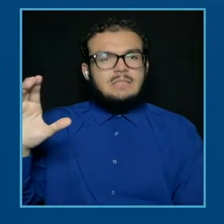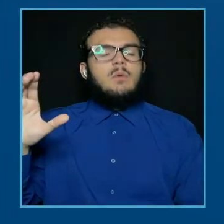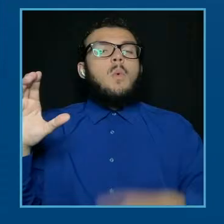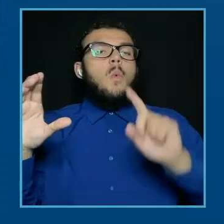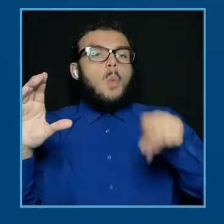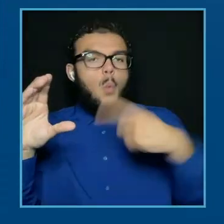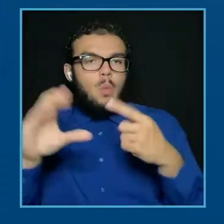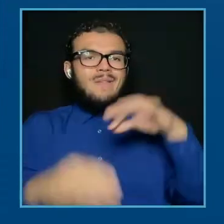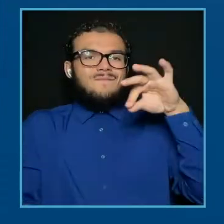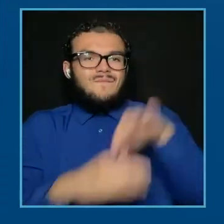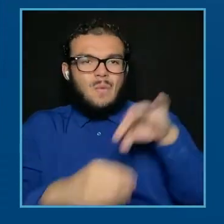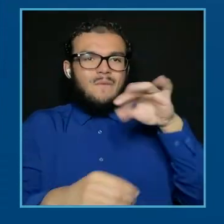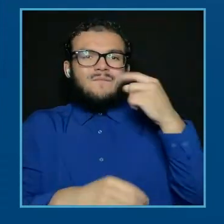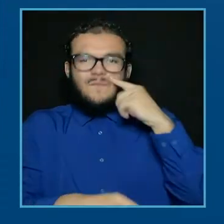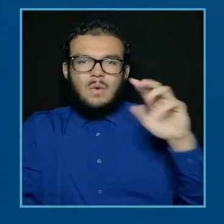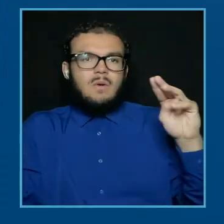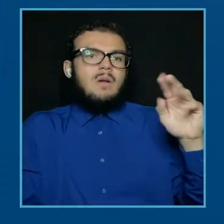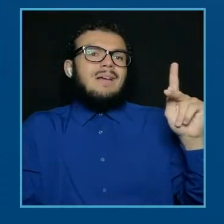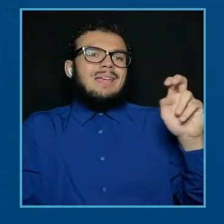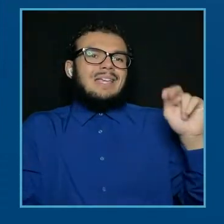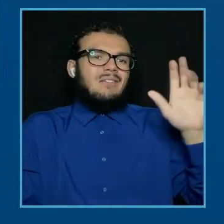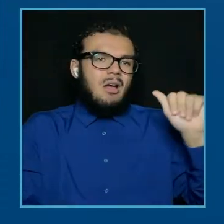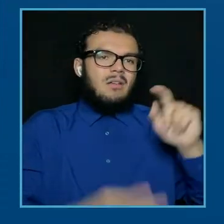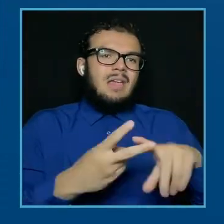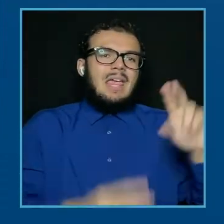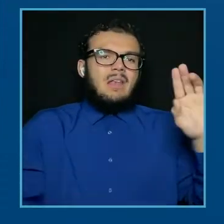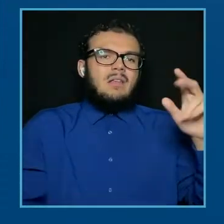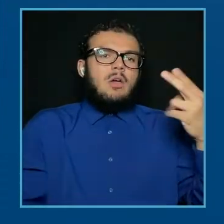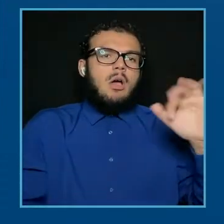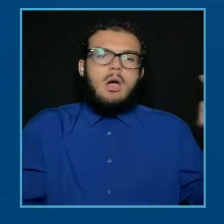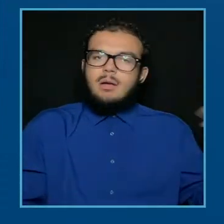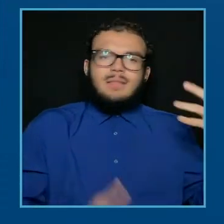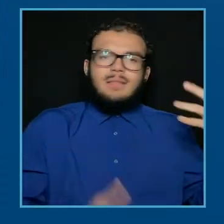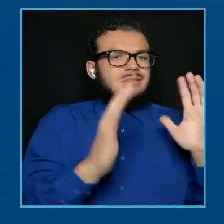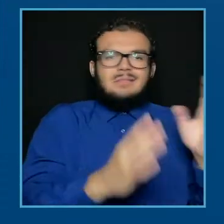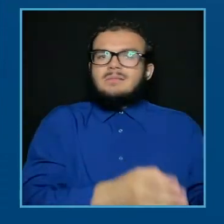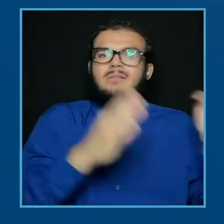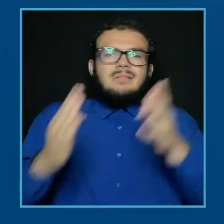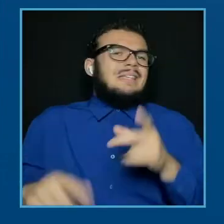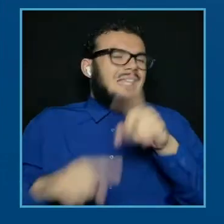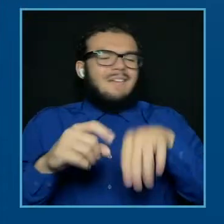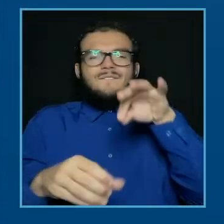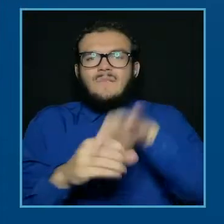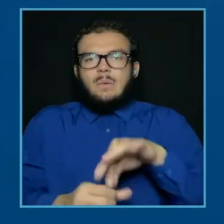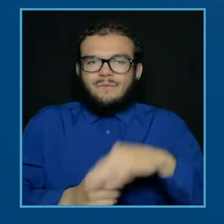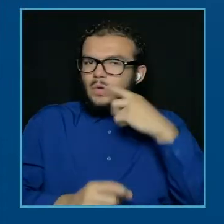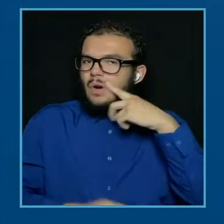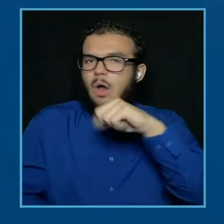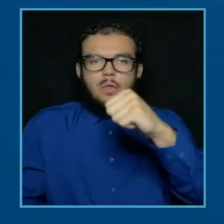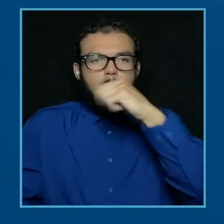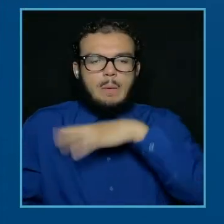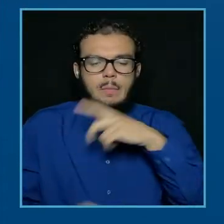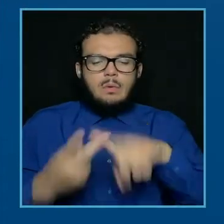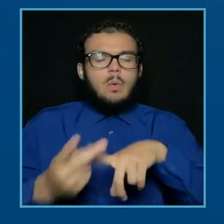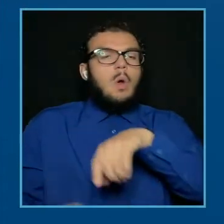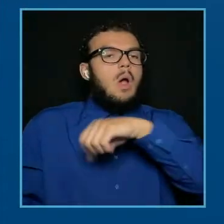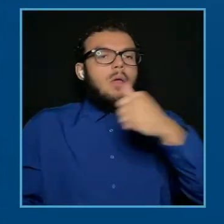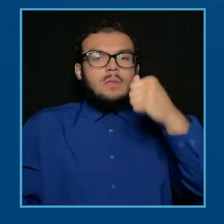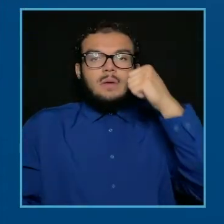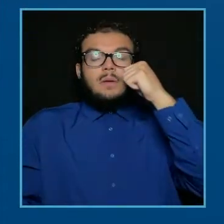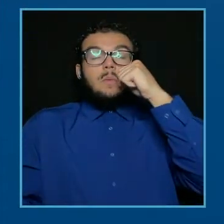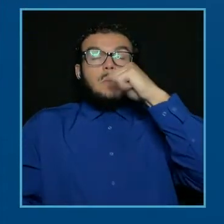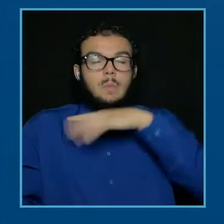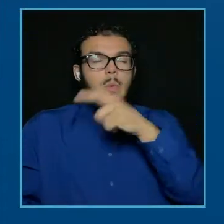vote for Malcolm Kenyatta and David Hogg. We would not be able to vote for any other women or any women for